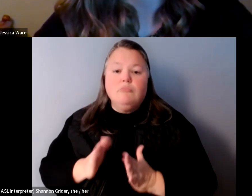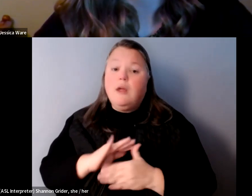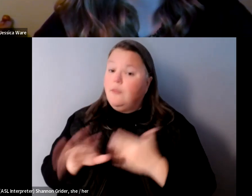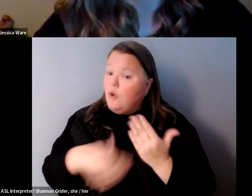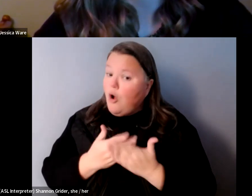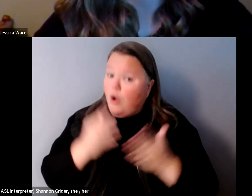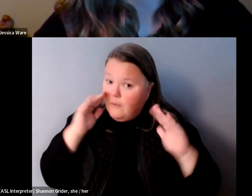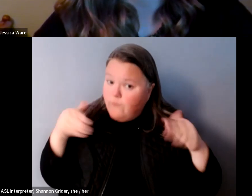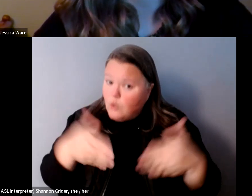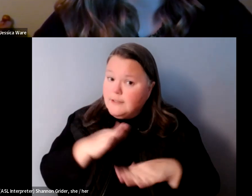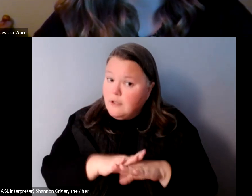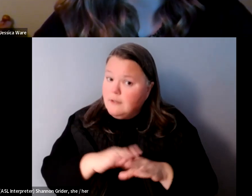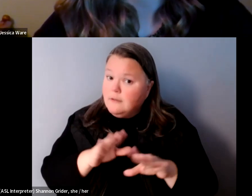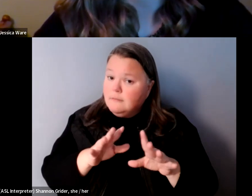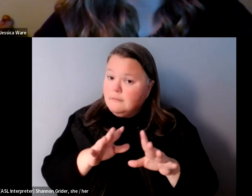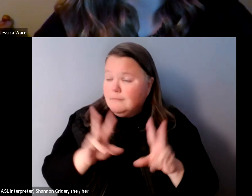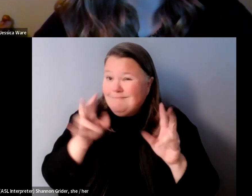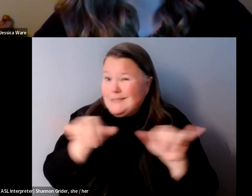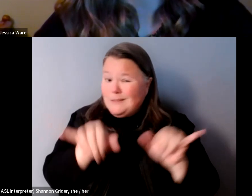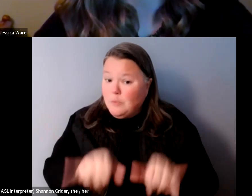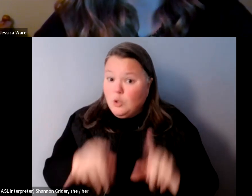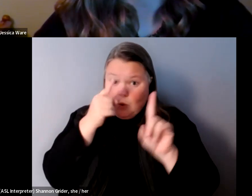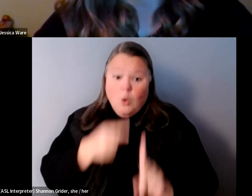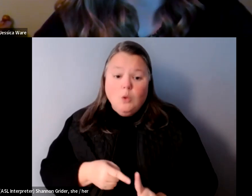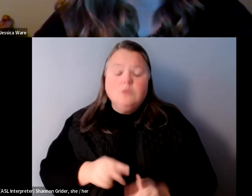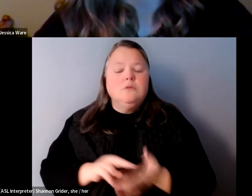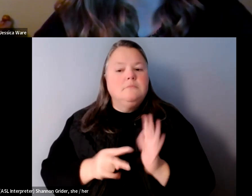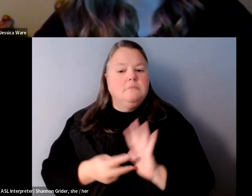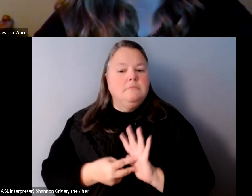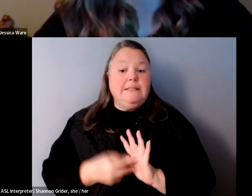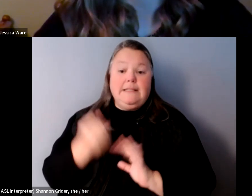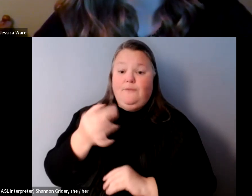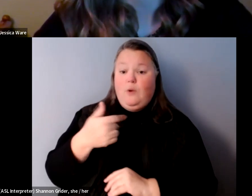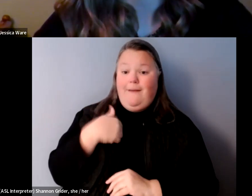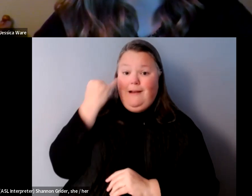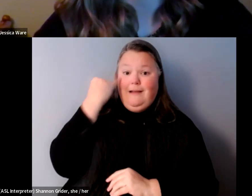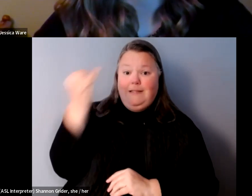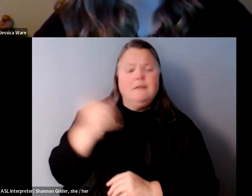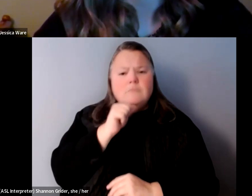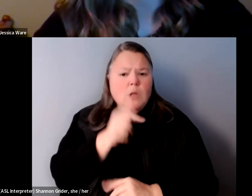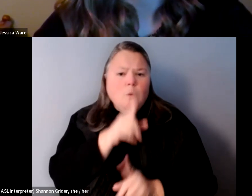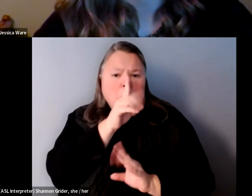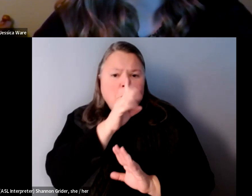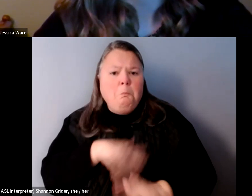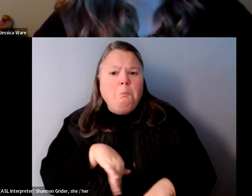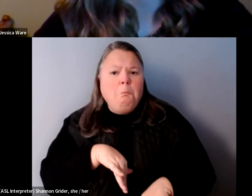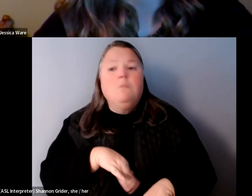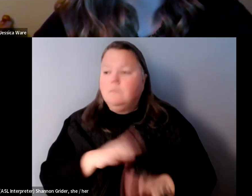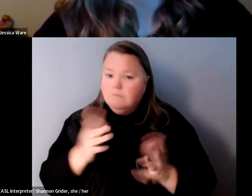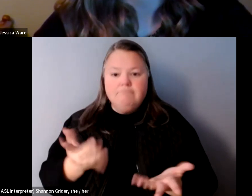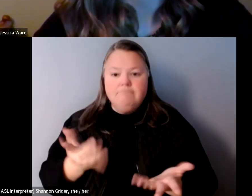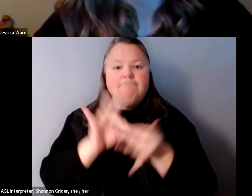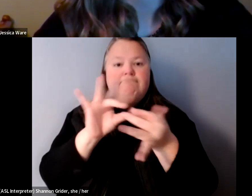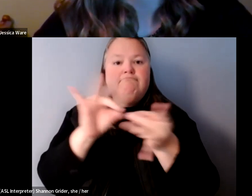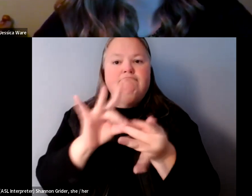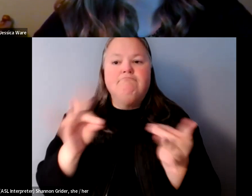the same goals. And so I think, yeah, if there's an idea, don't be afraid to bring it up. You know, in